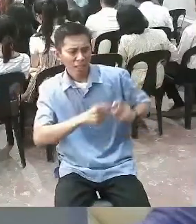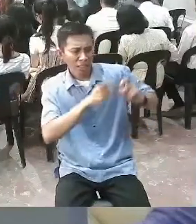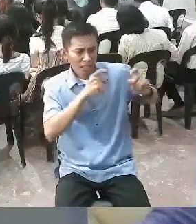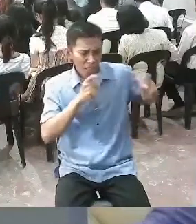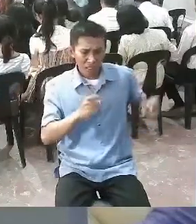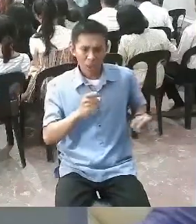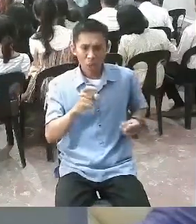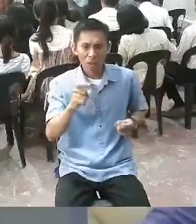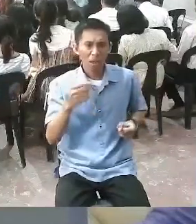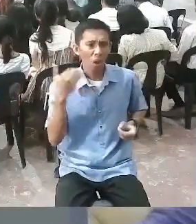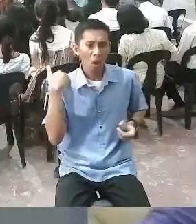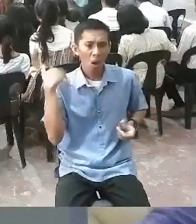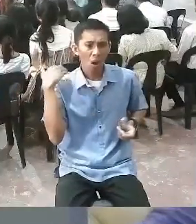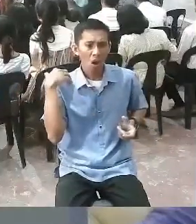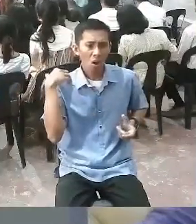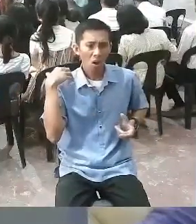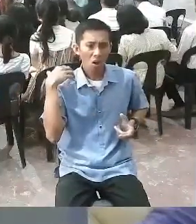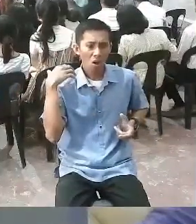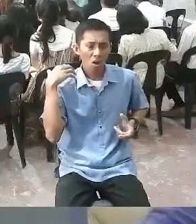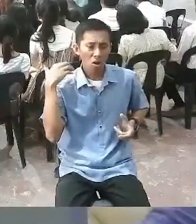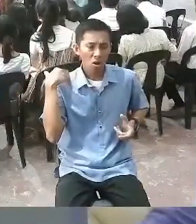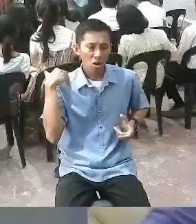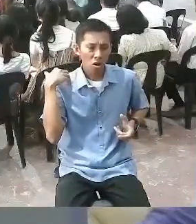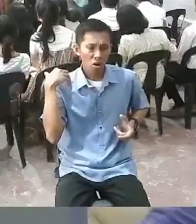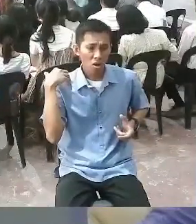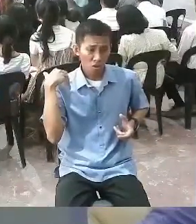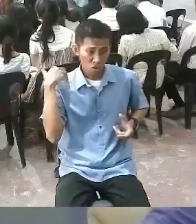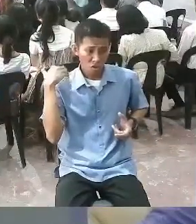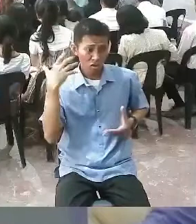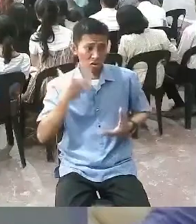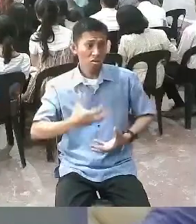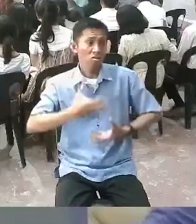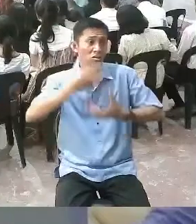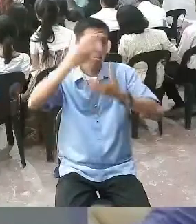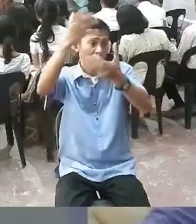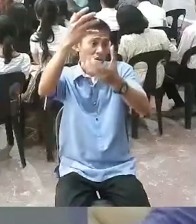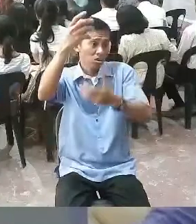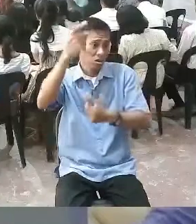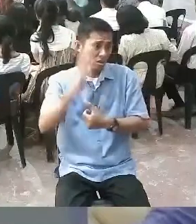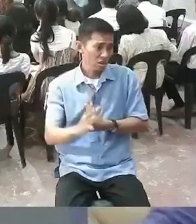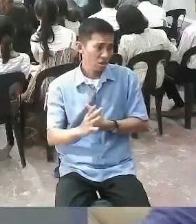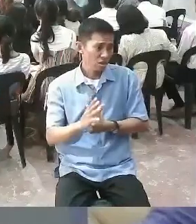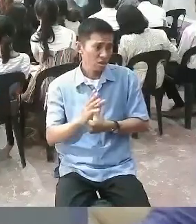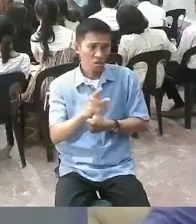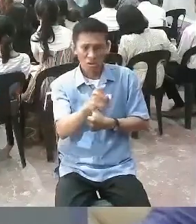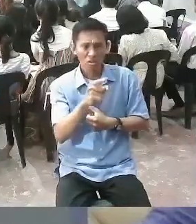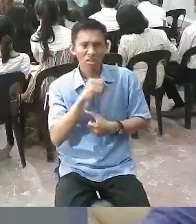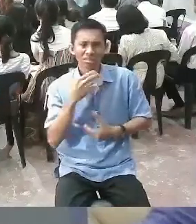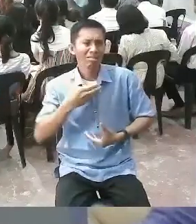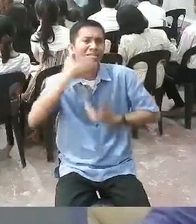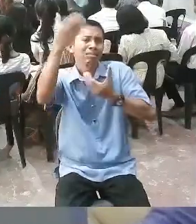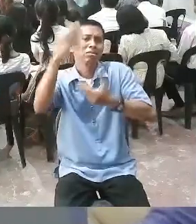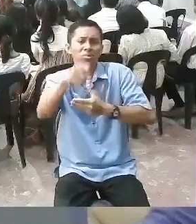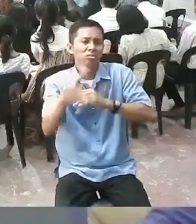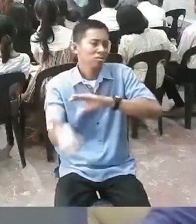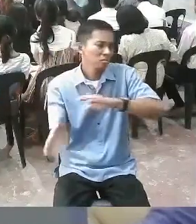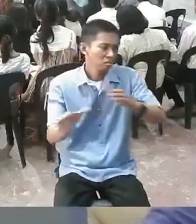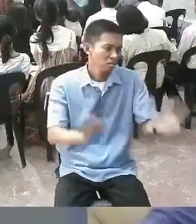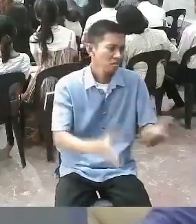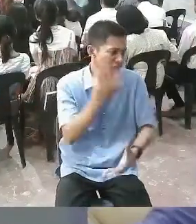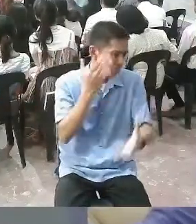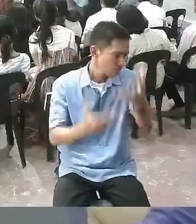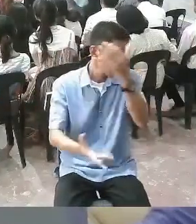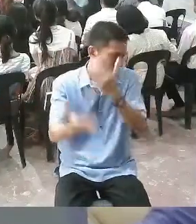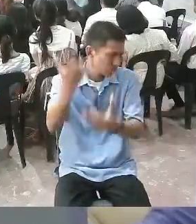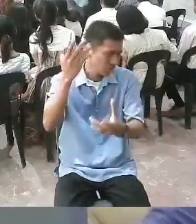in your life, you will go to hell. That haunted me. You